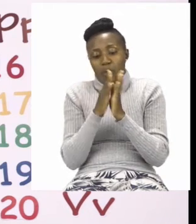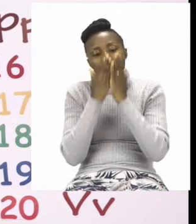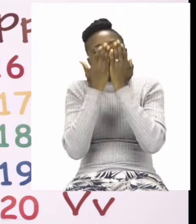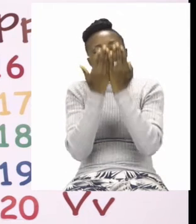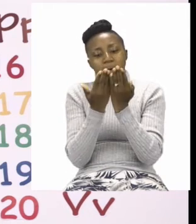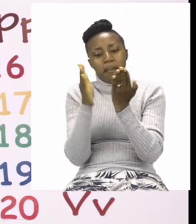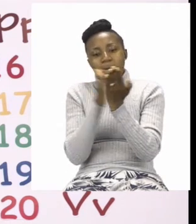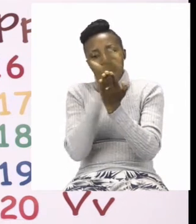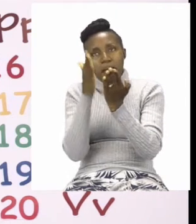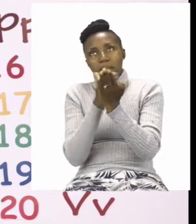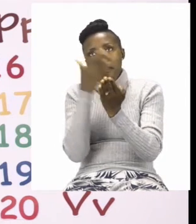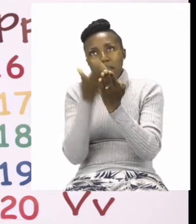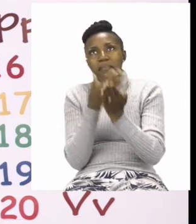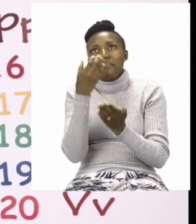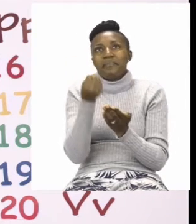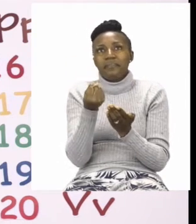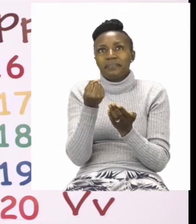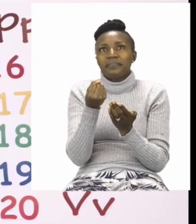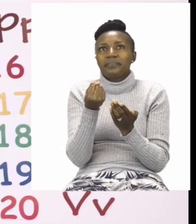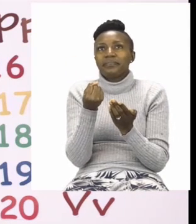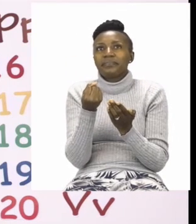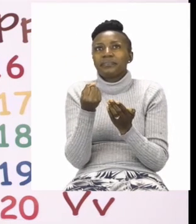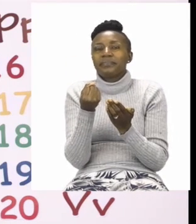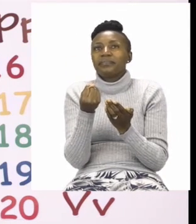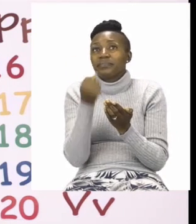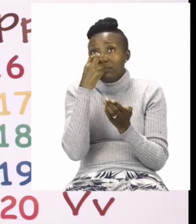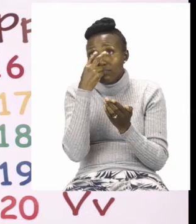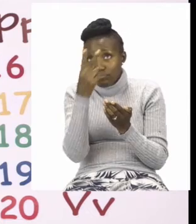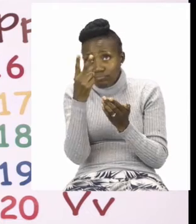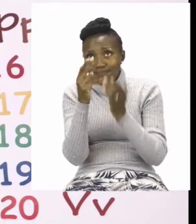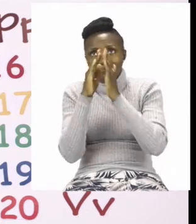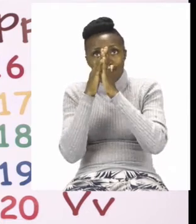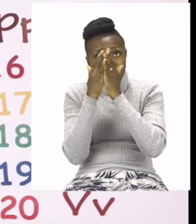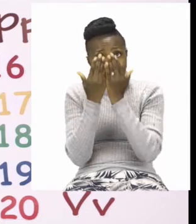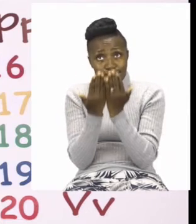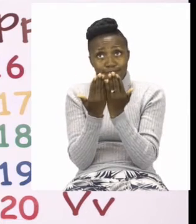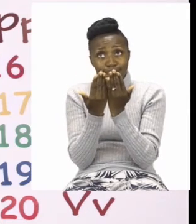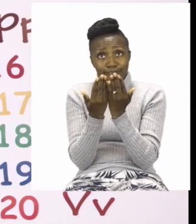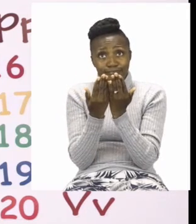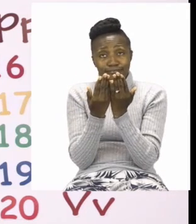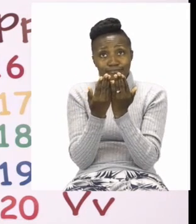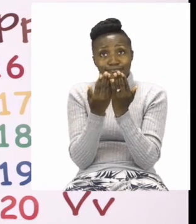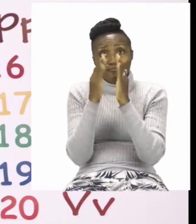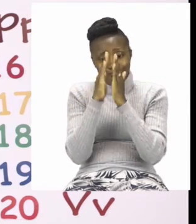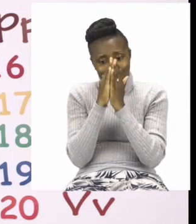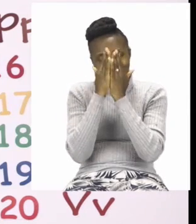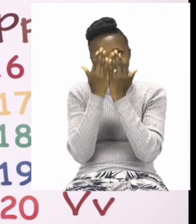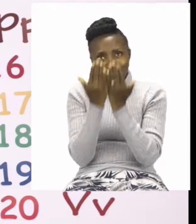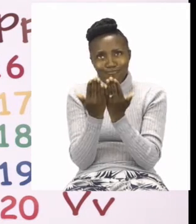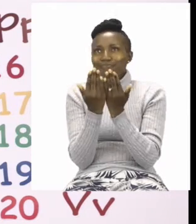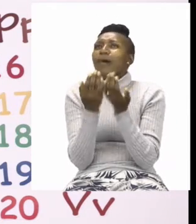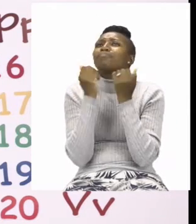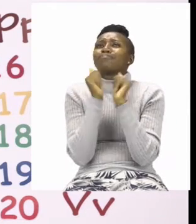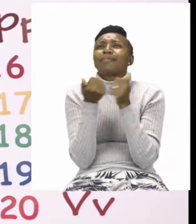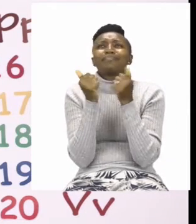So we have seen a book. Book. Well